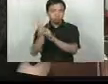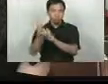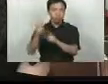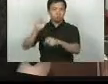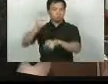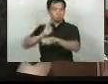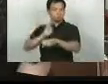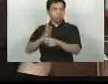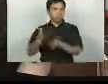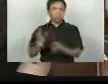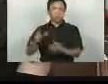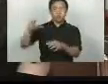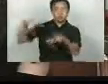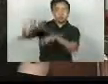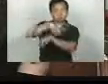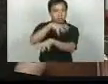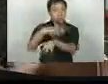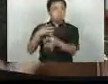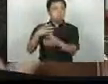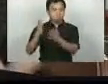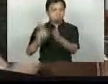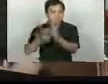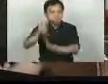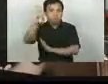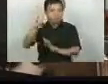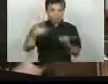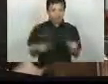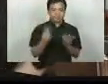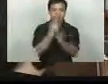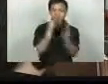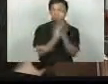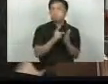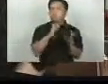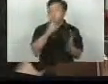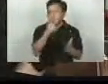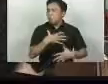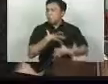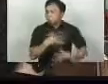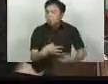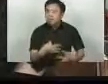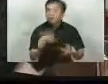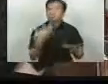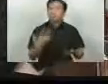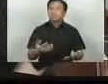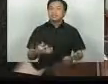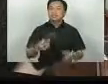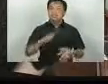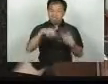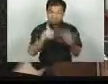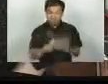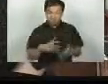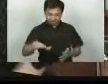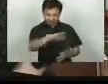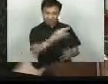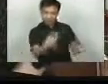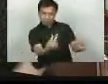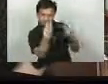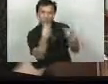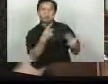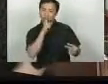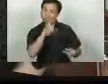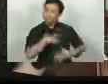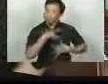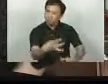community developer. But our subject today is something that will interest a lot of our GNN subscribers out there